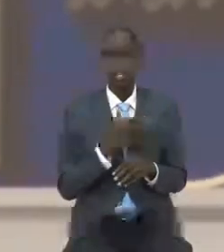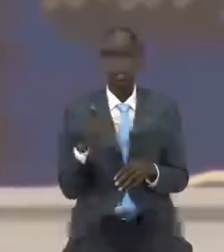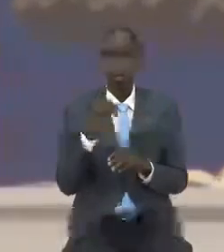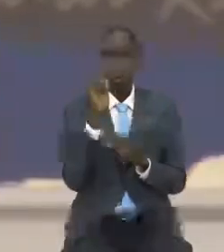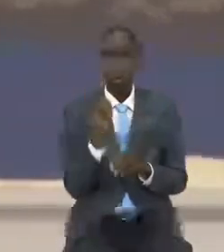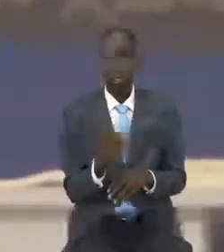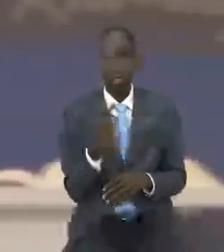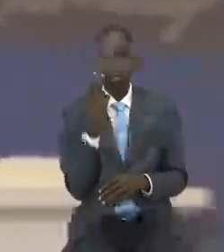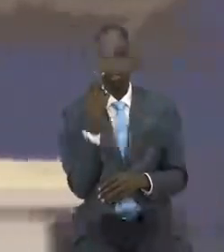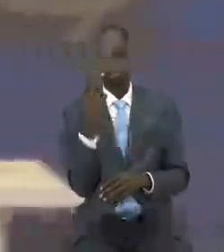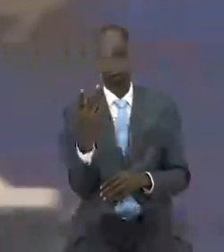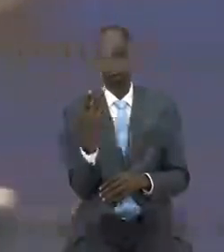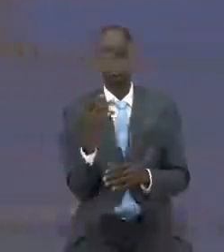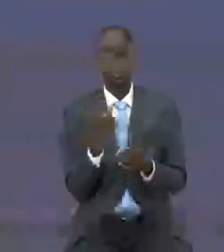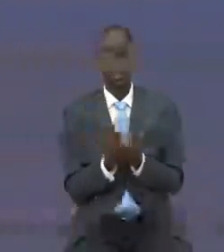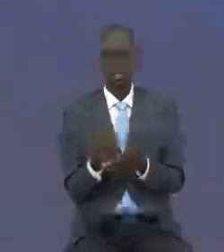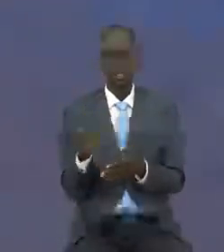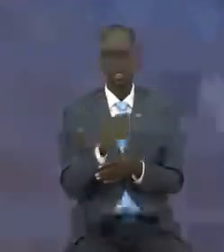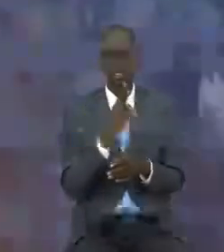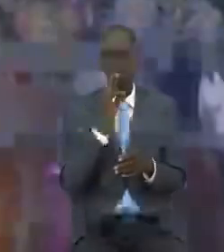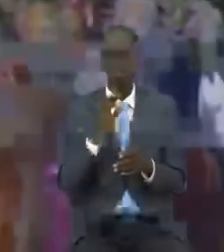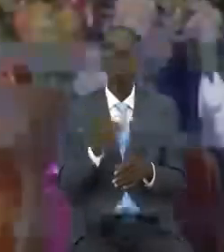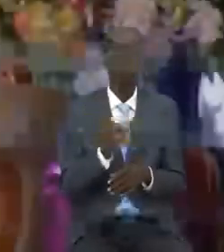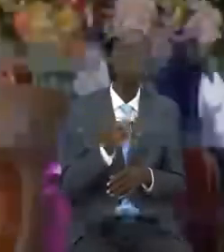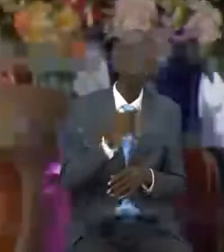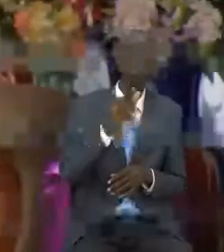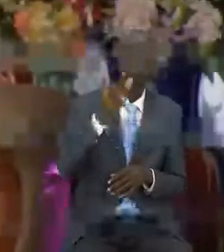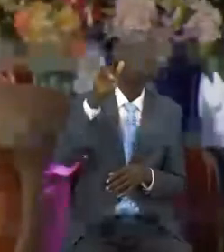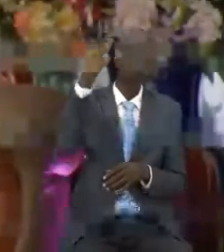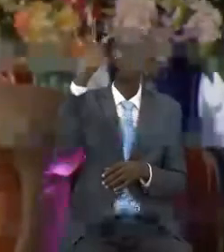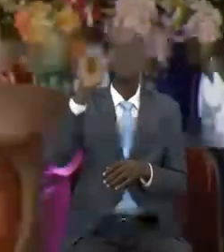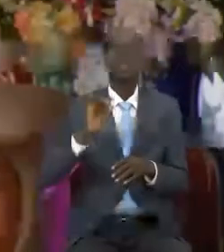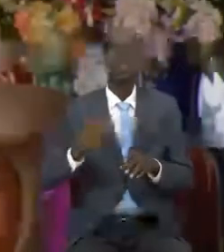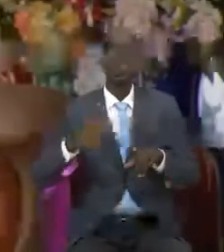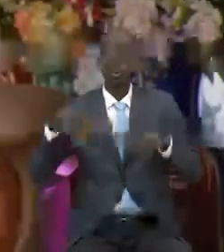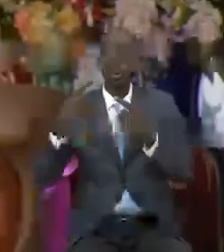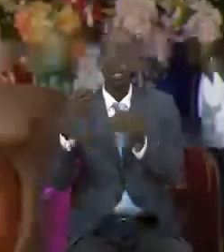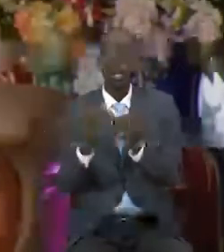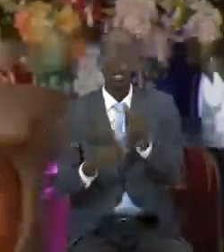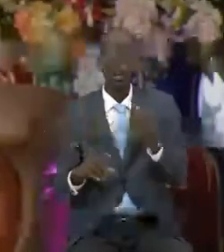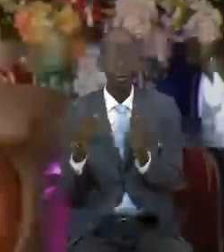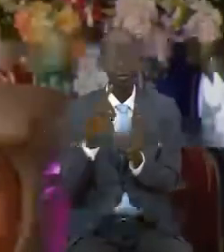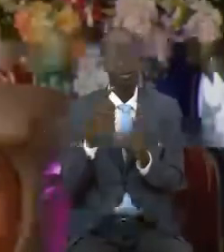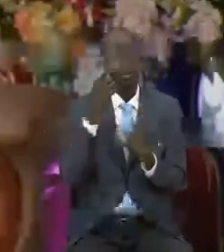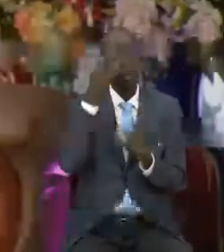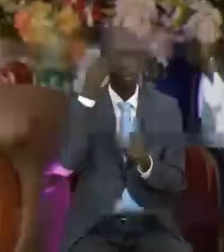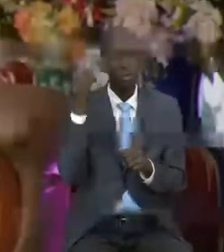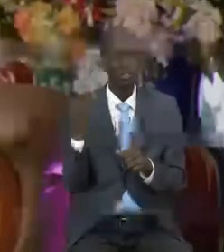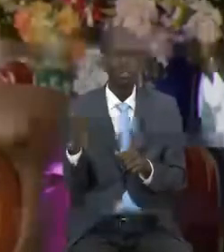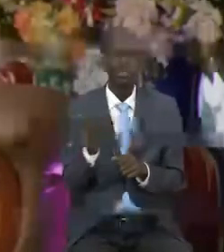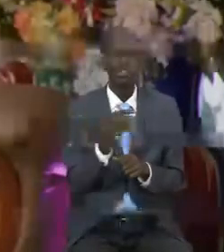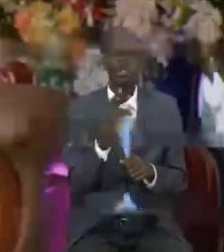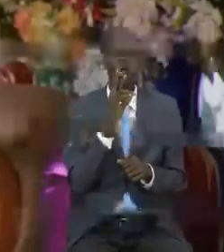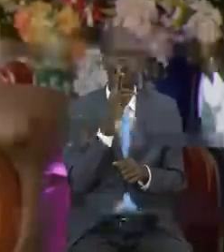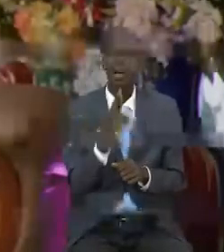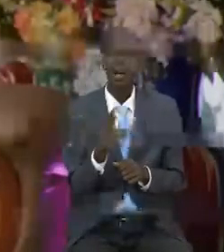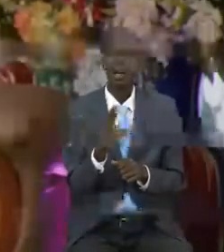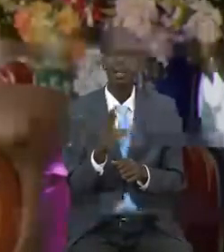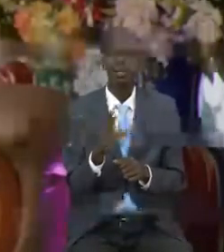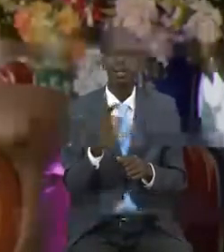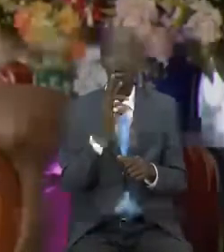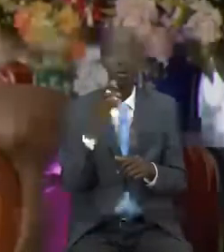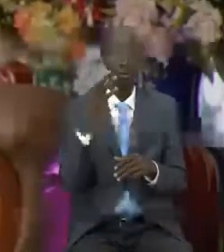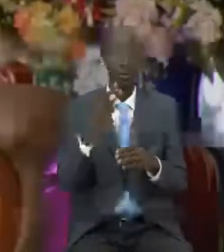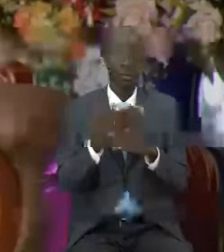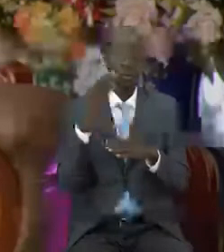they're flying, they're running, they're going where they're going, because they are for the accomplishment